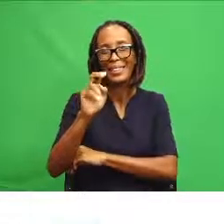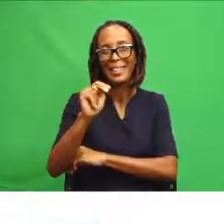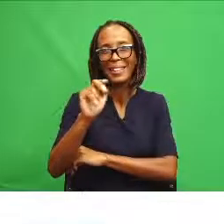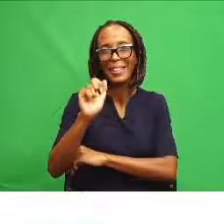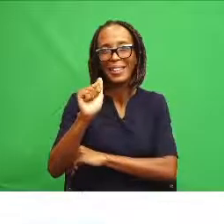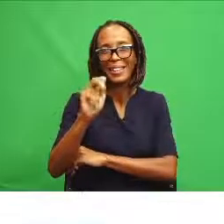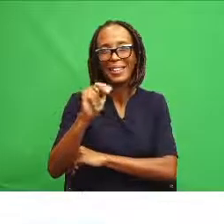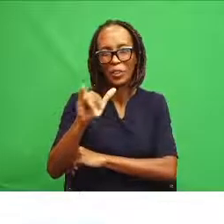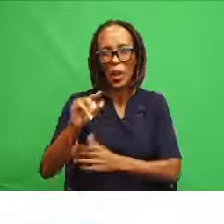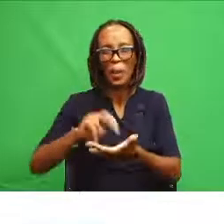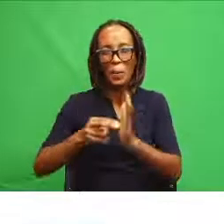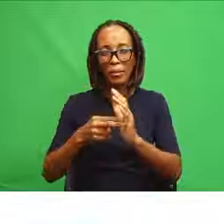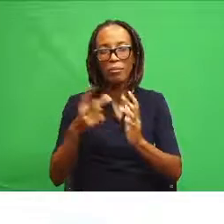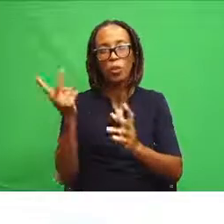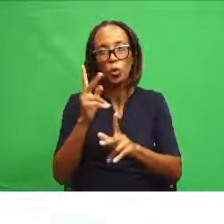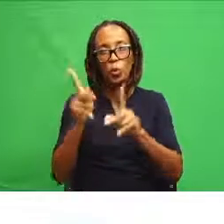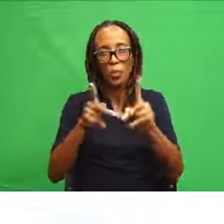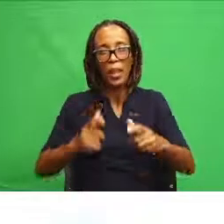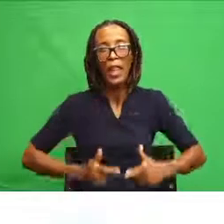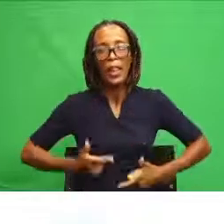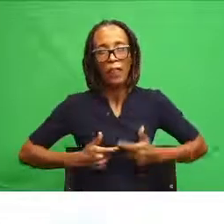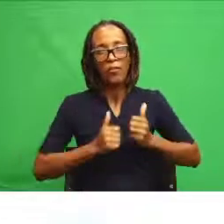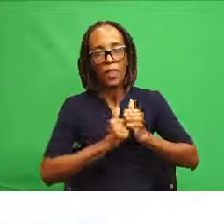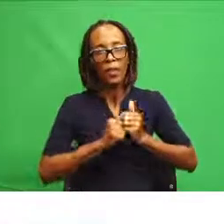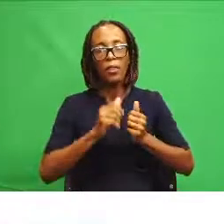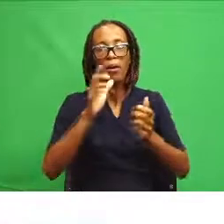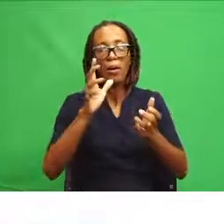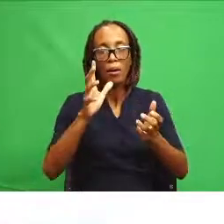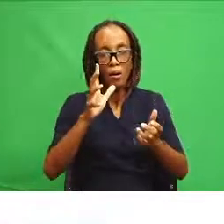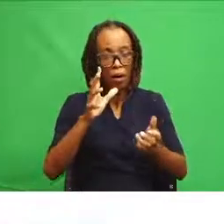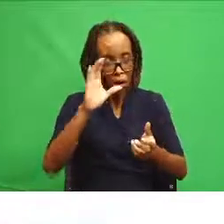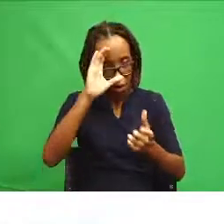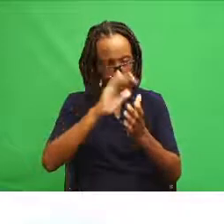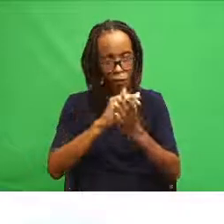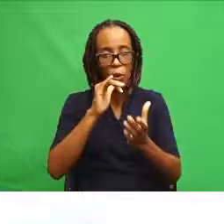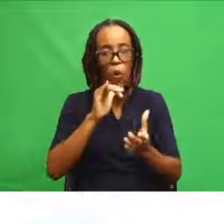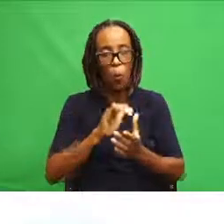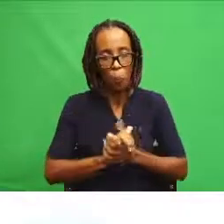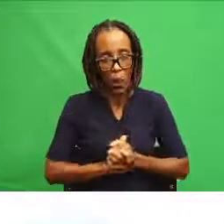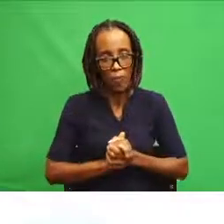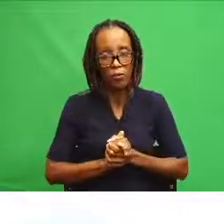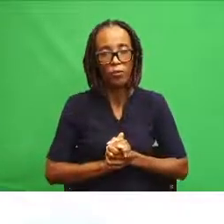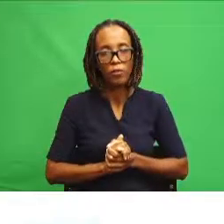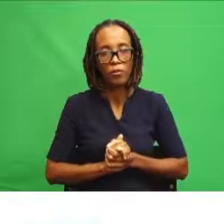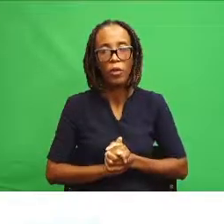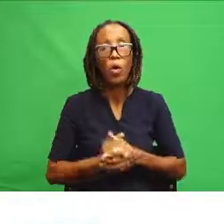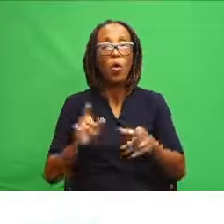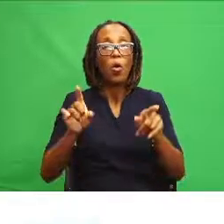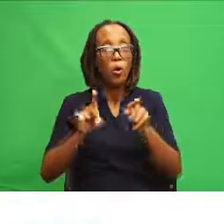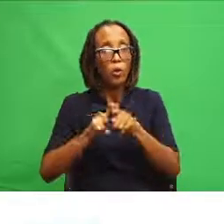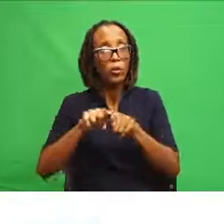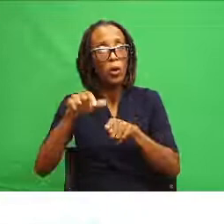but I know a bit about it. All right? There's joint tenancy and there are tenants in common.